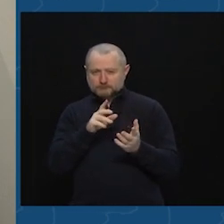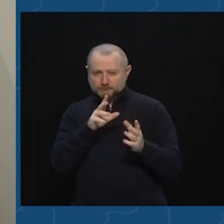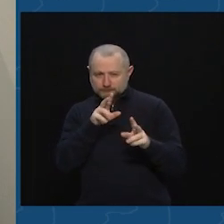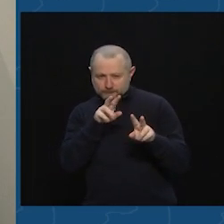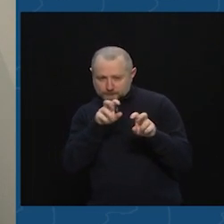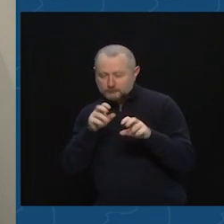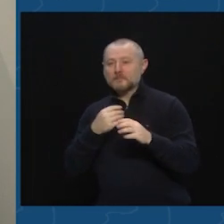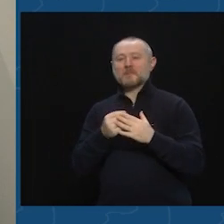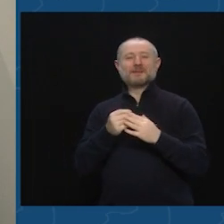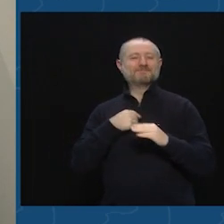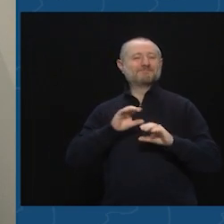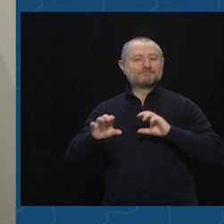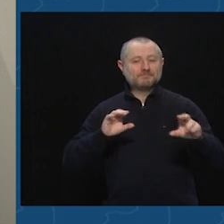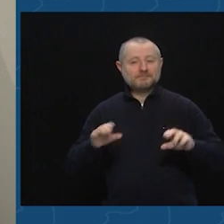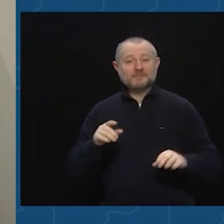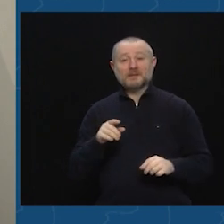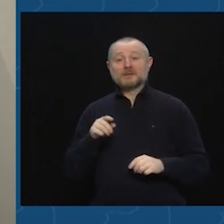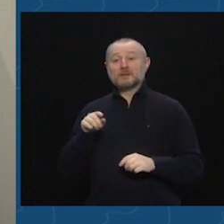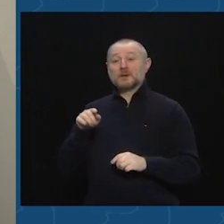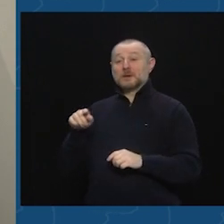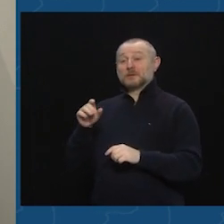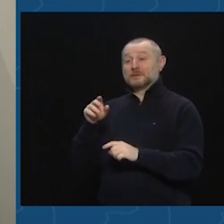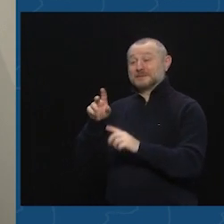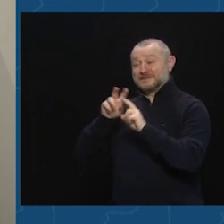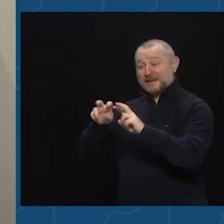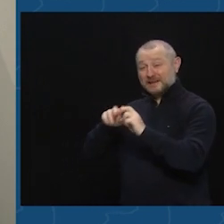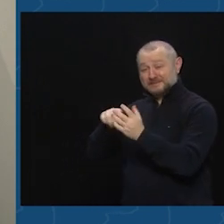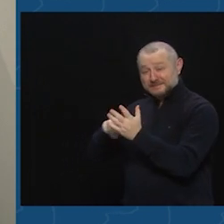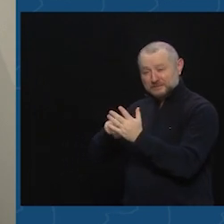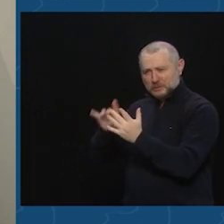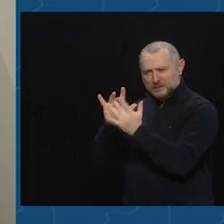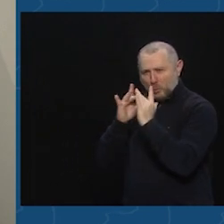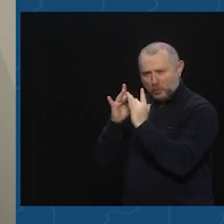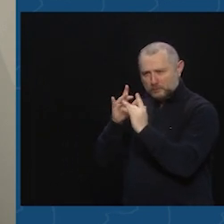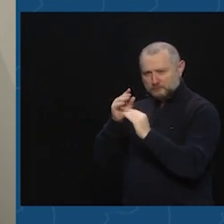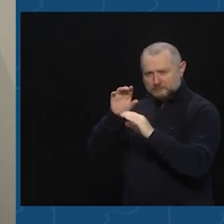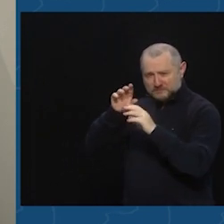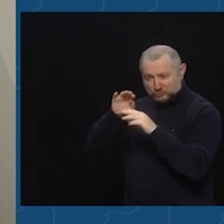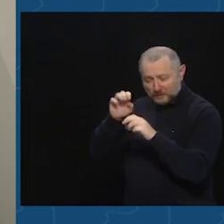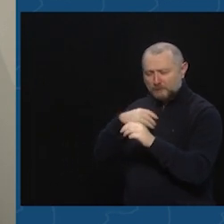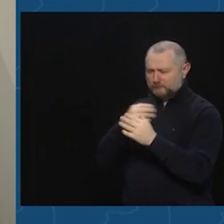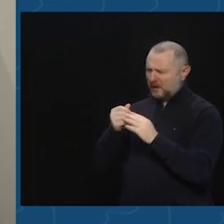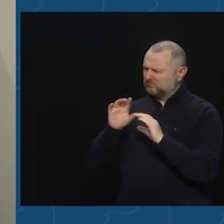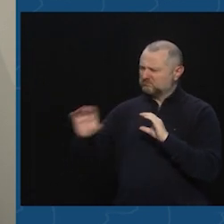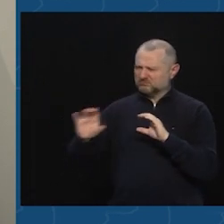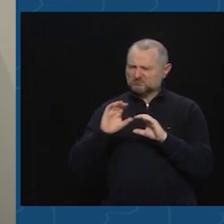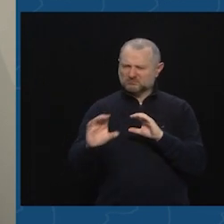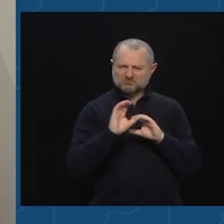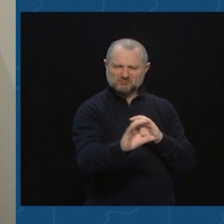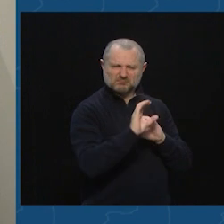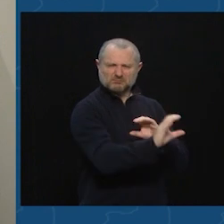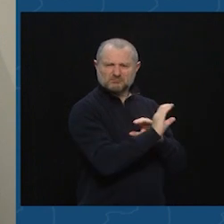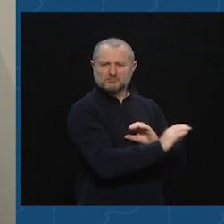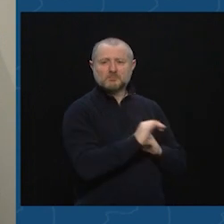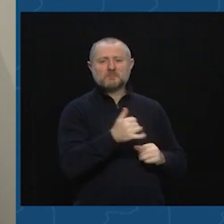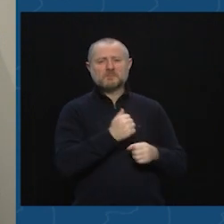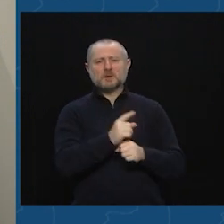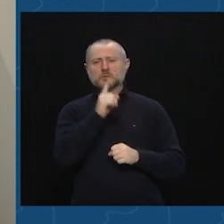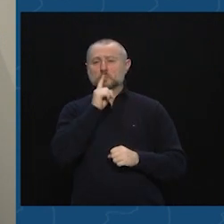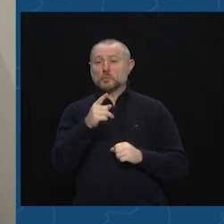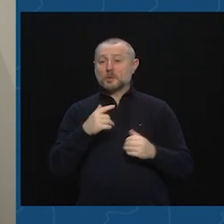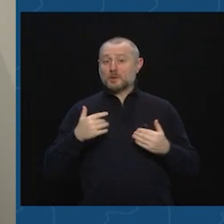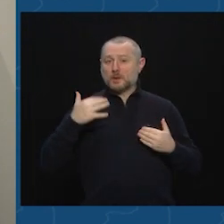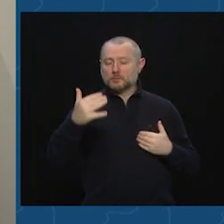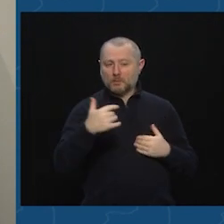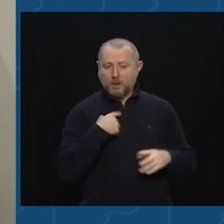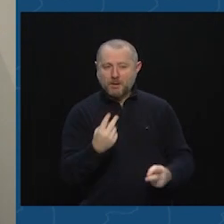hitting this on all fronts, but making sure that at the end of the day, when we look at ourselves and say, did we do everything we could,